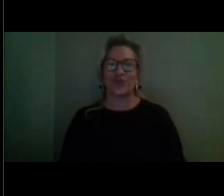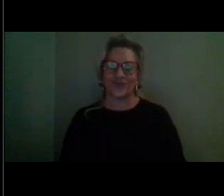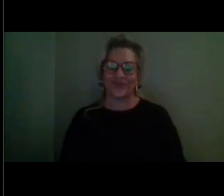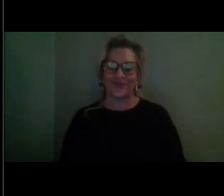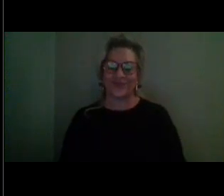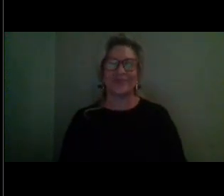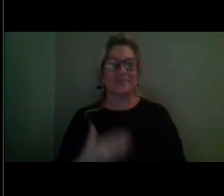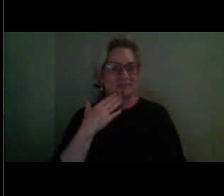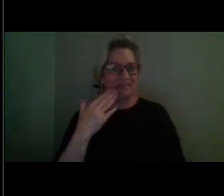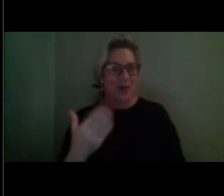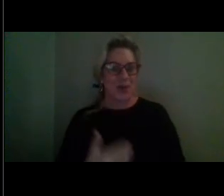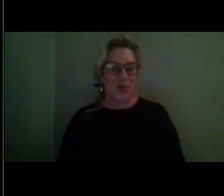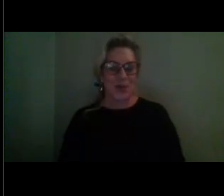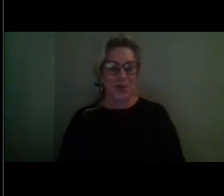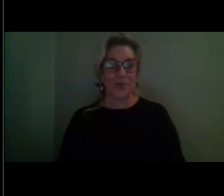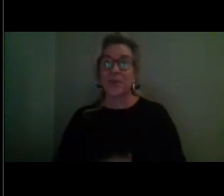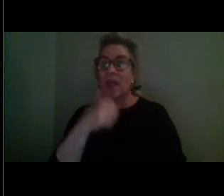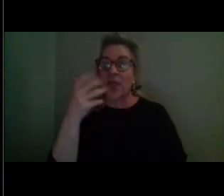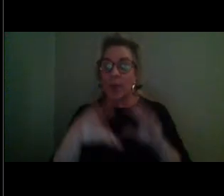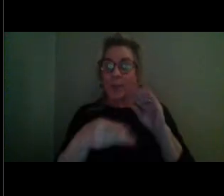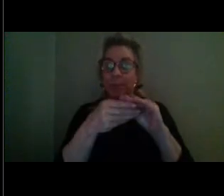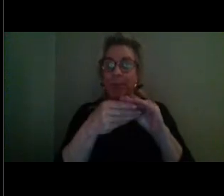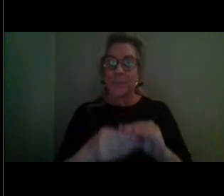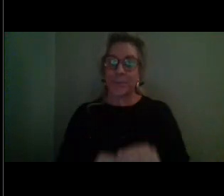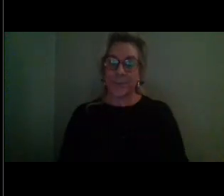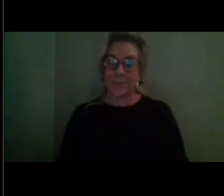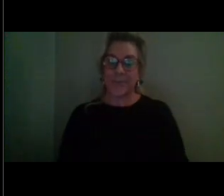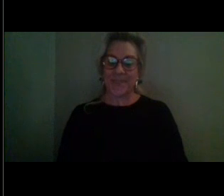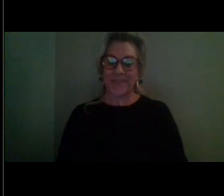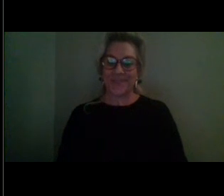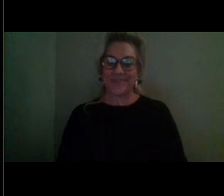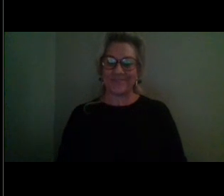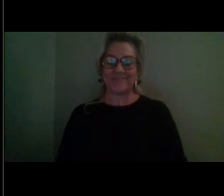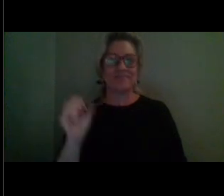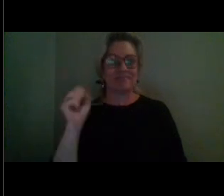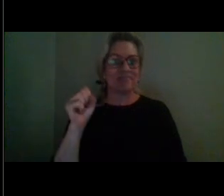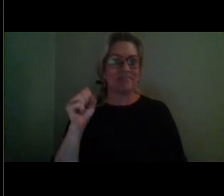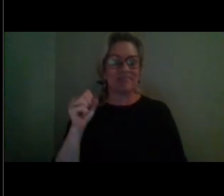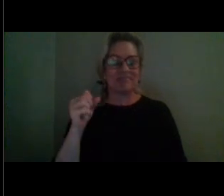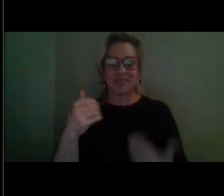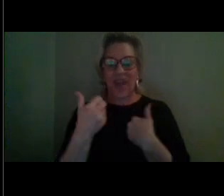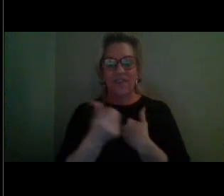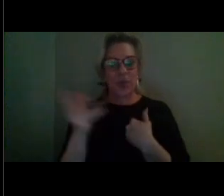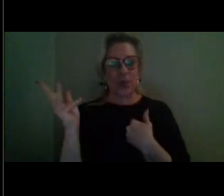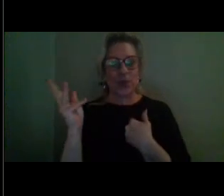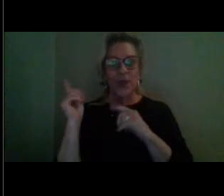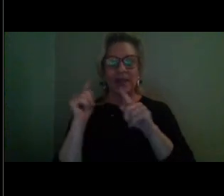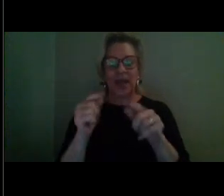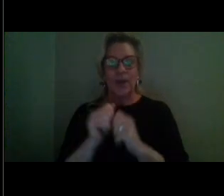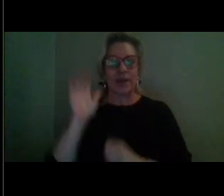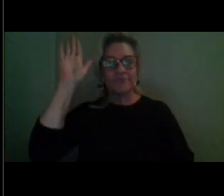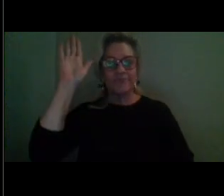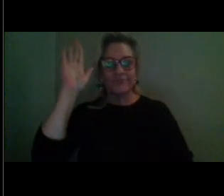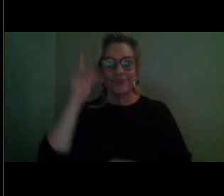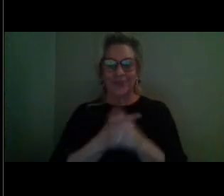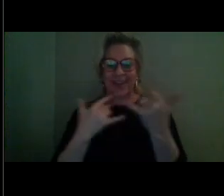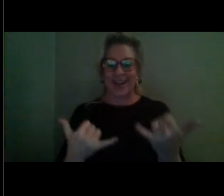Thank you. Do we have others on the line? Yes, we do. We have a few attendees with their hands raised at this